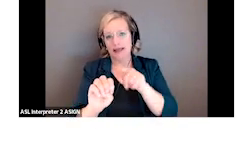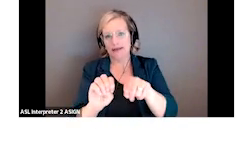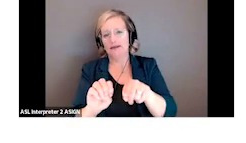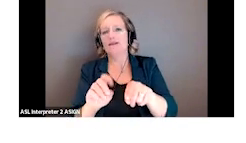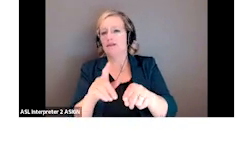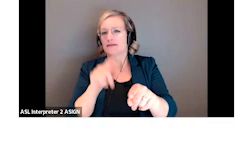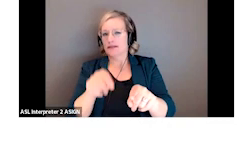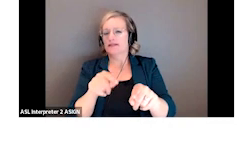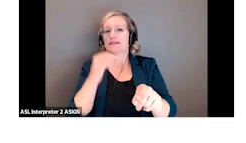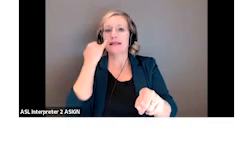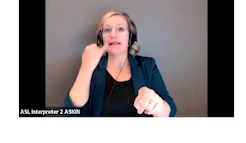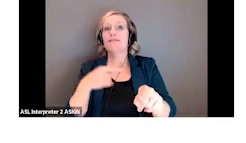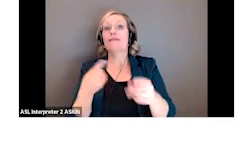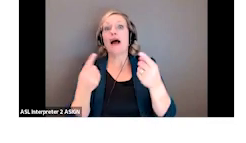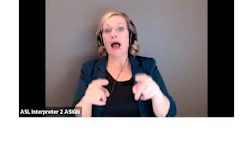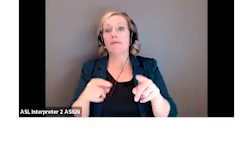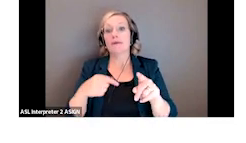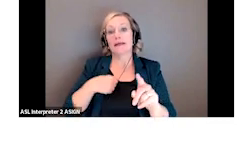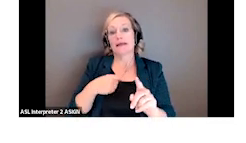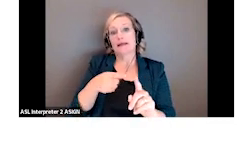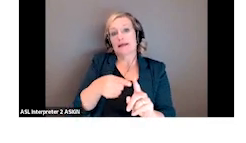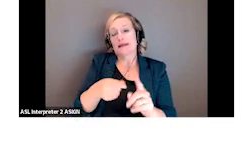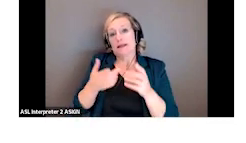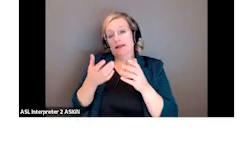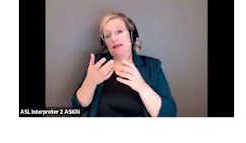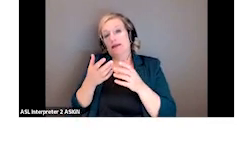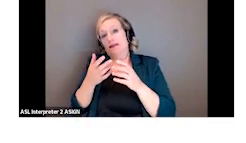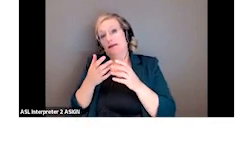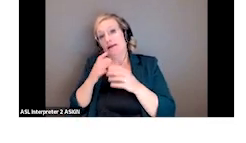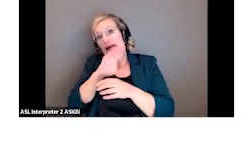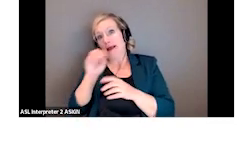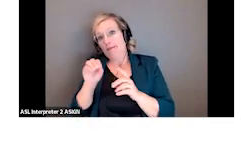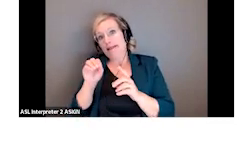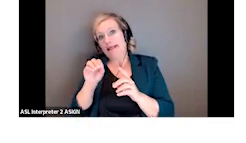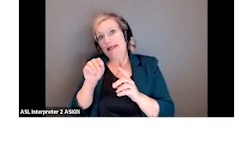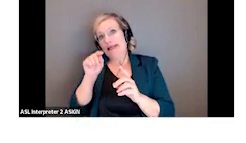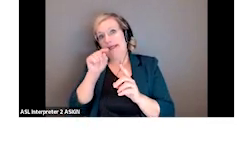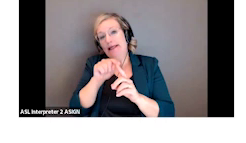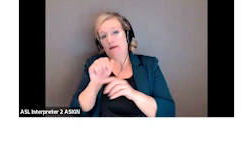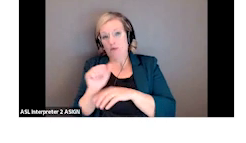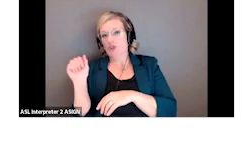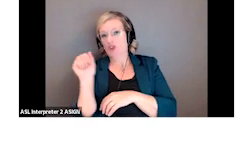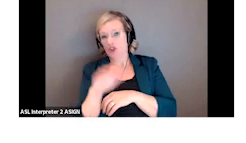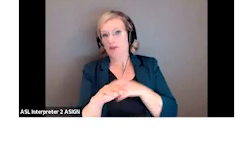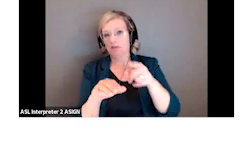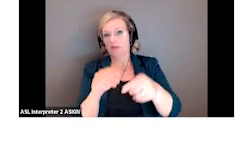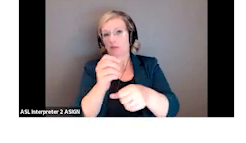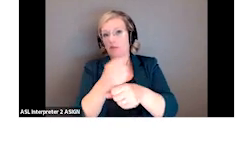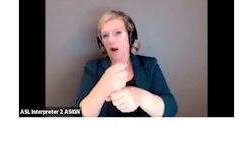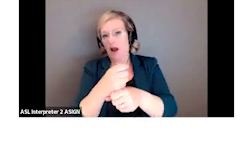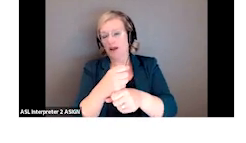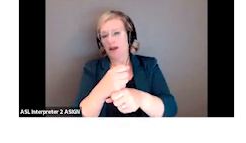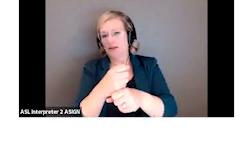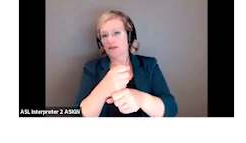free product. But it's all handled through Amazon. You ship product through Fulfilled